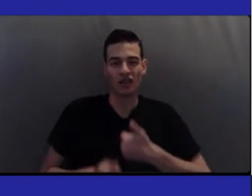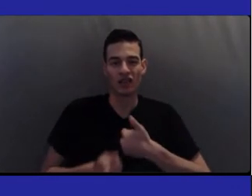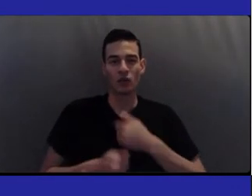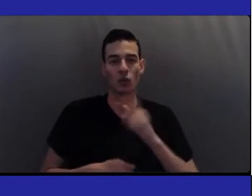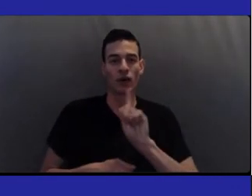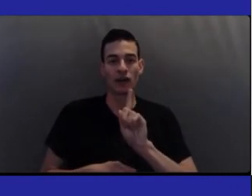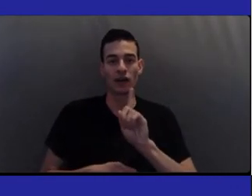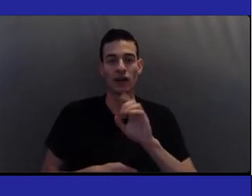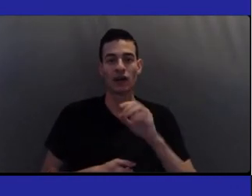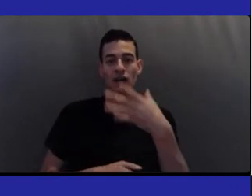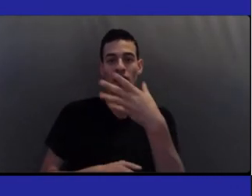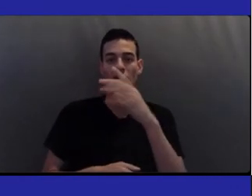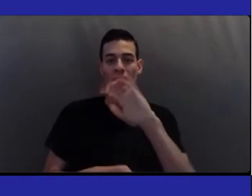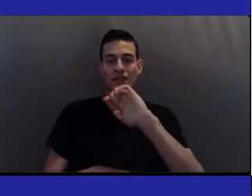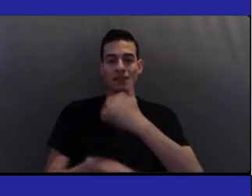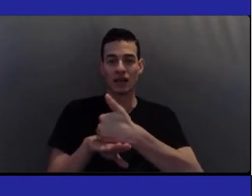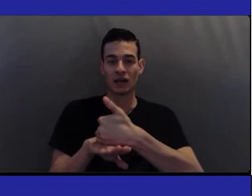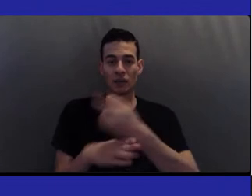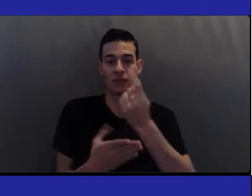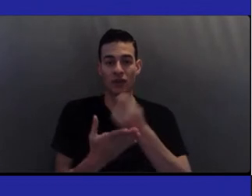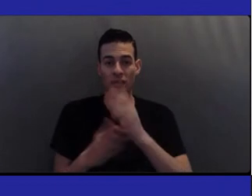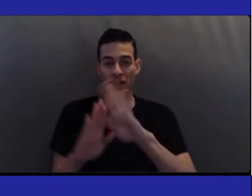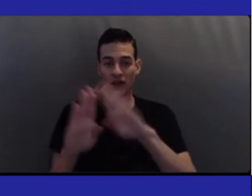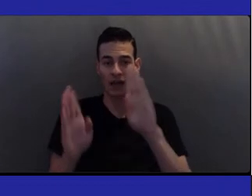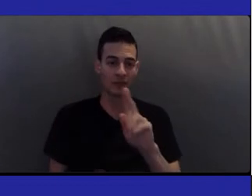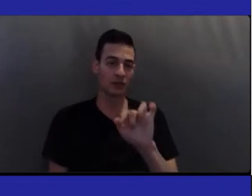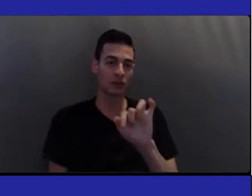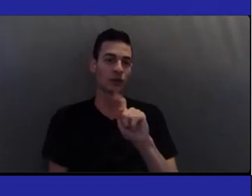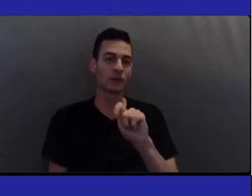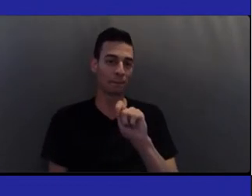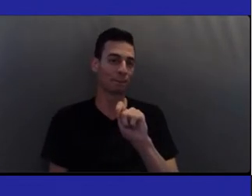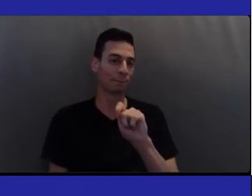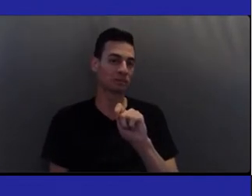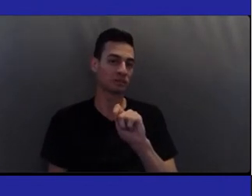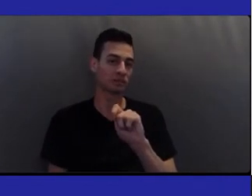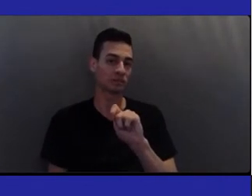such that the funding is increased from